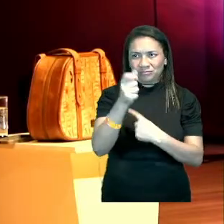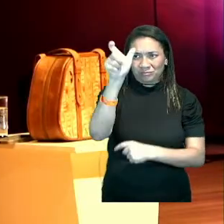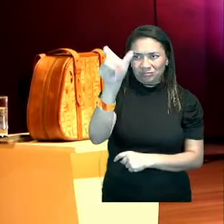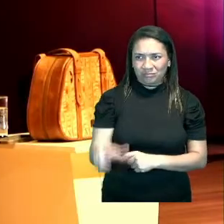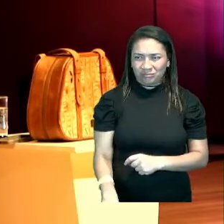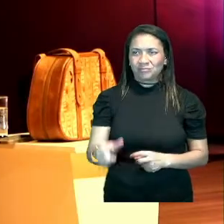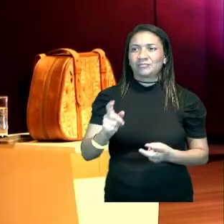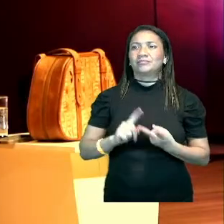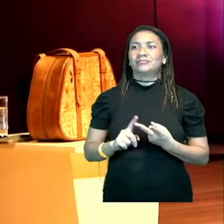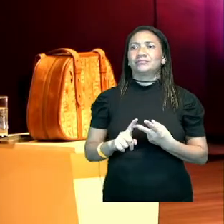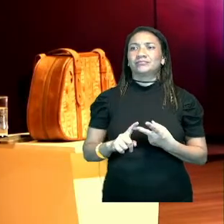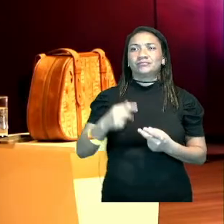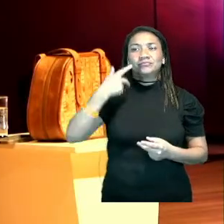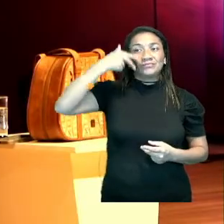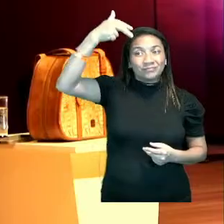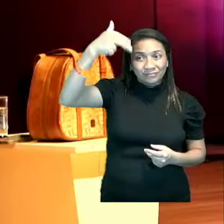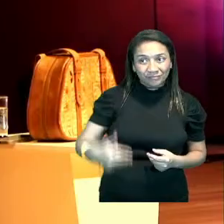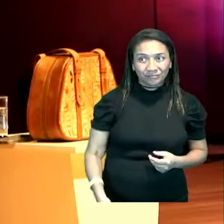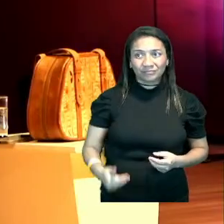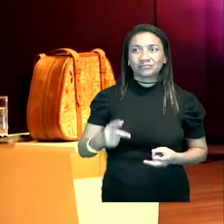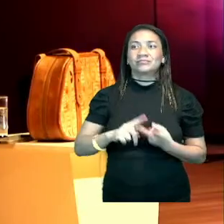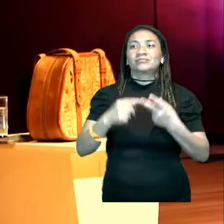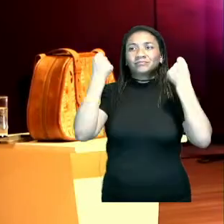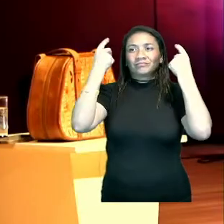on the artist's terms,